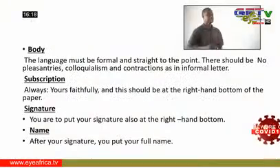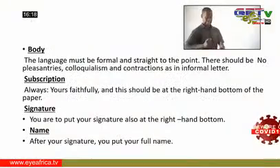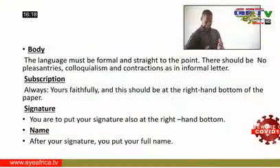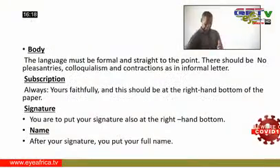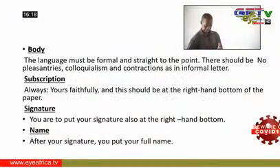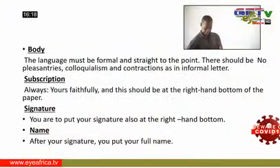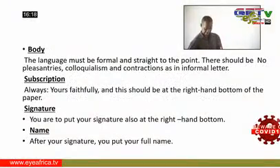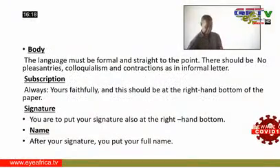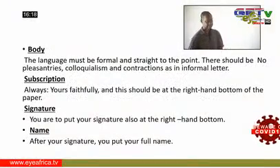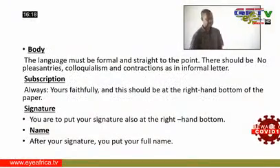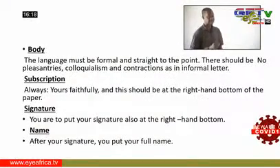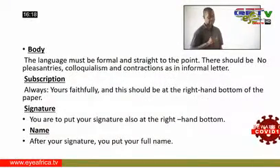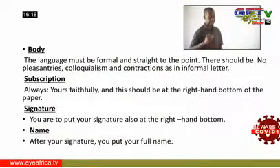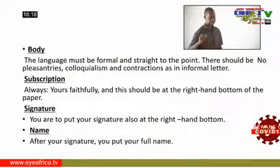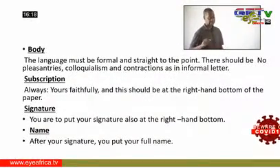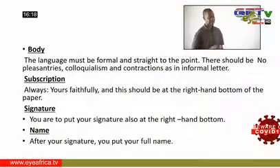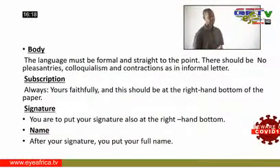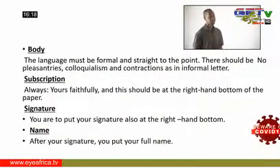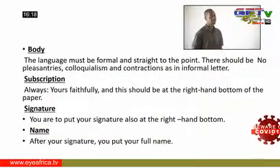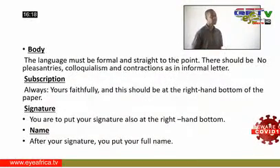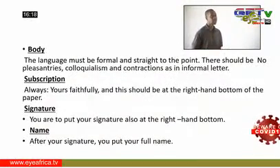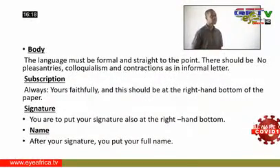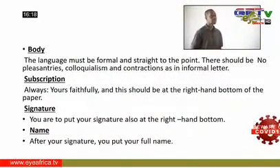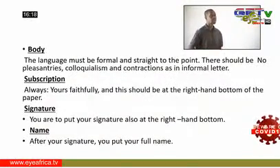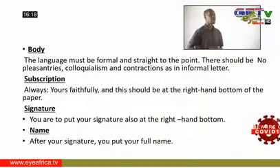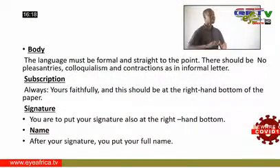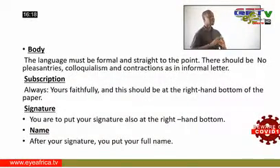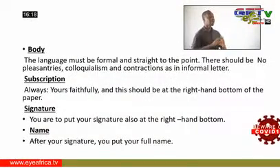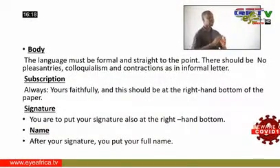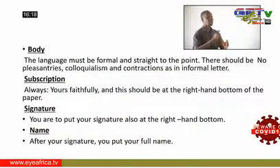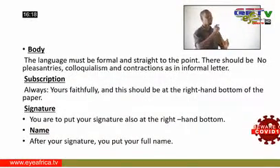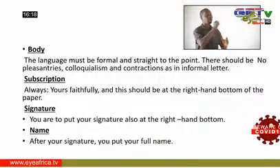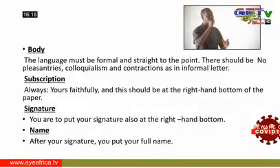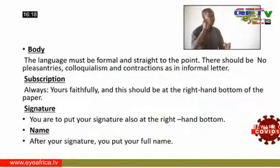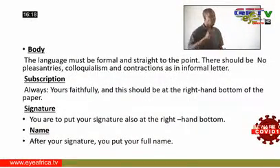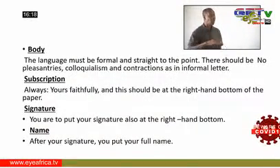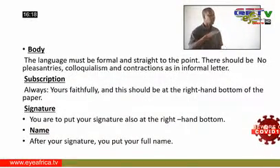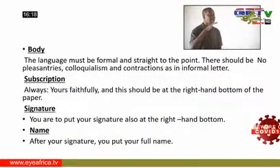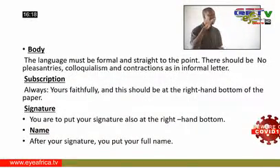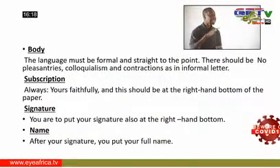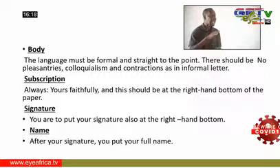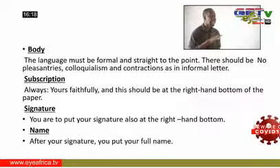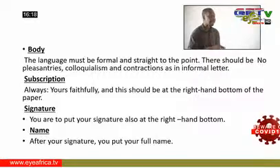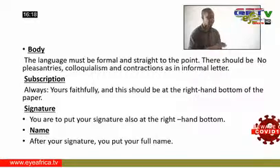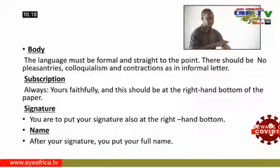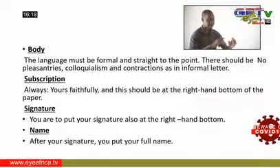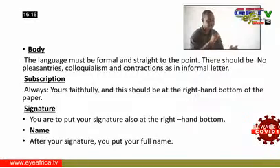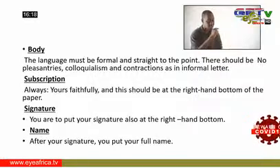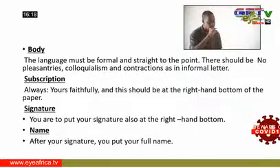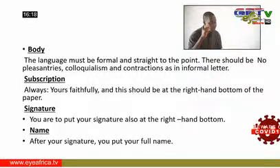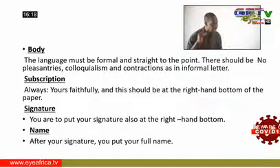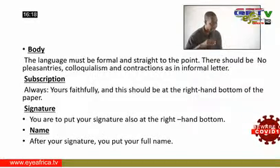signature under it, and then your full name under that."